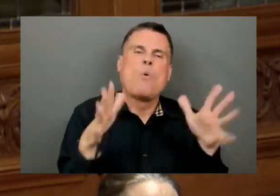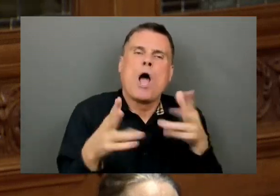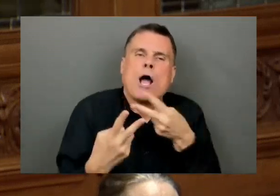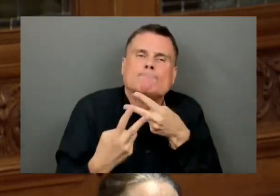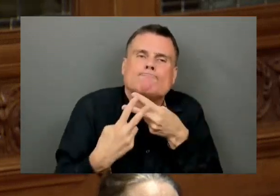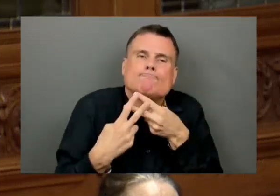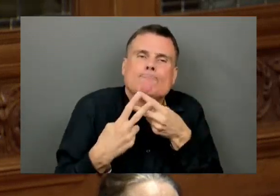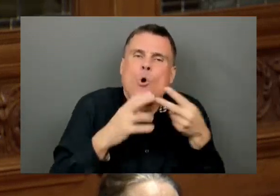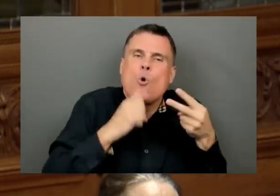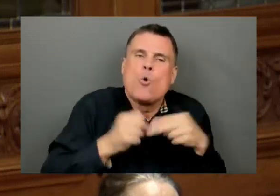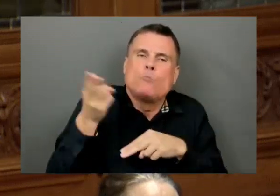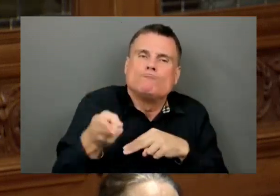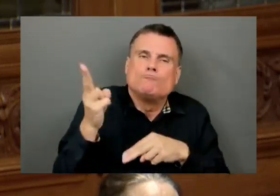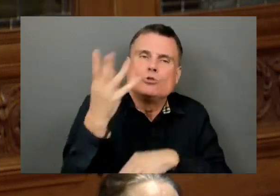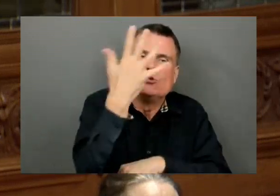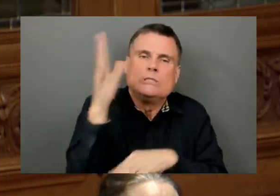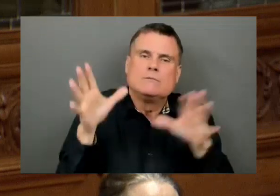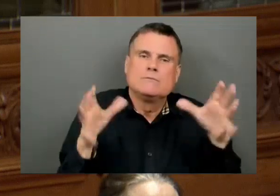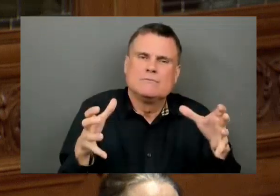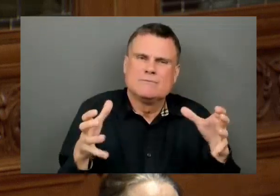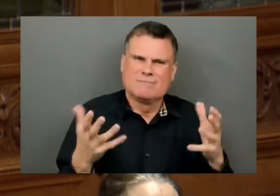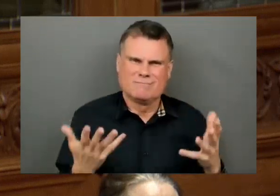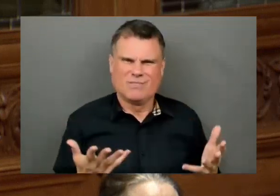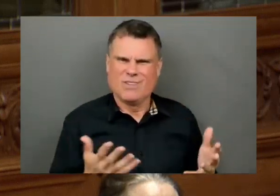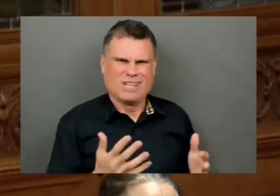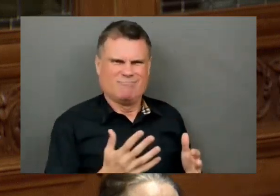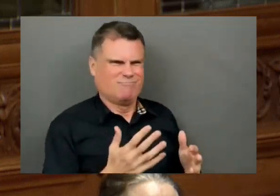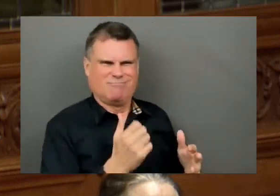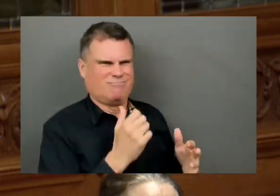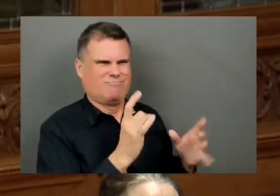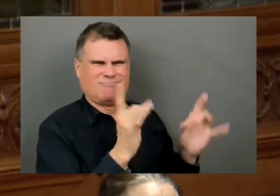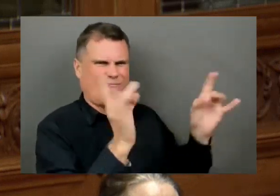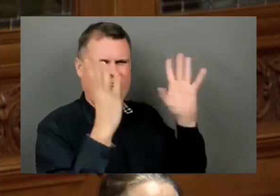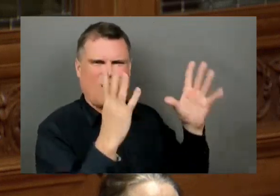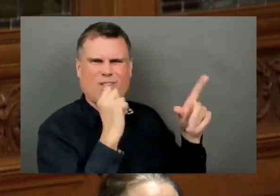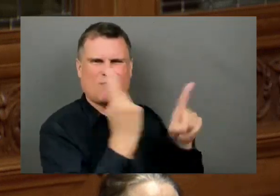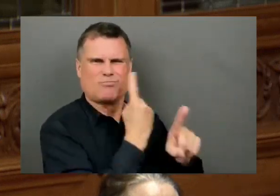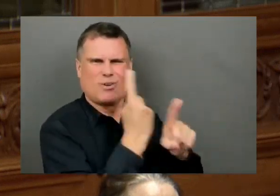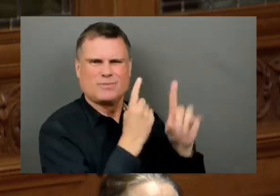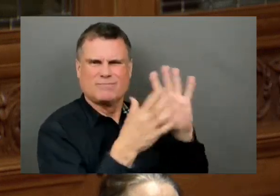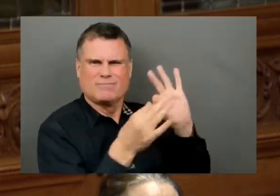terrible. Again, an absolute failure of leadership.